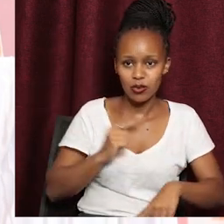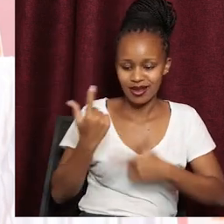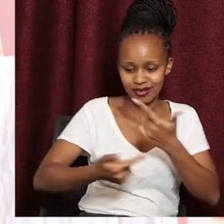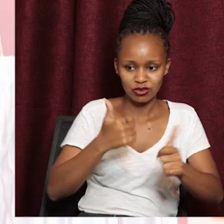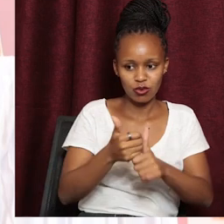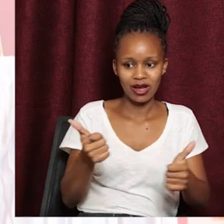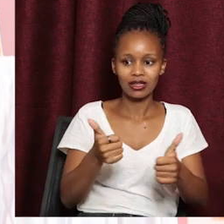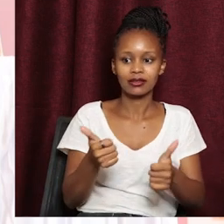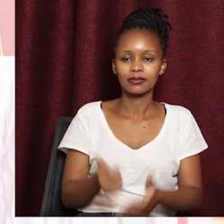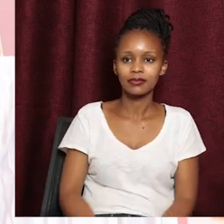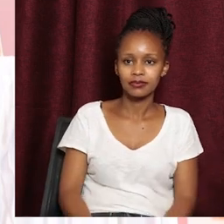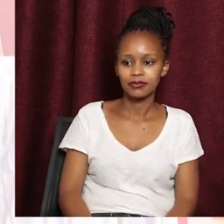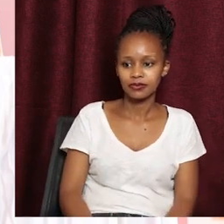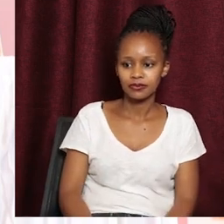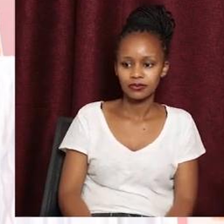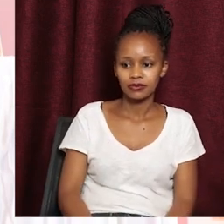go.